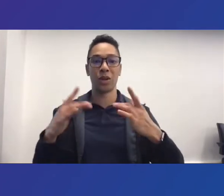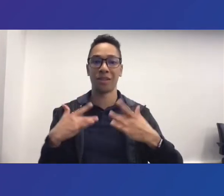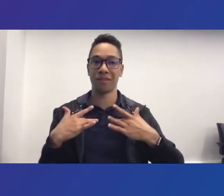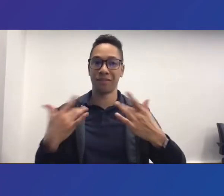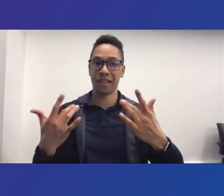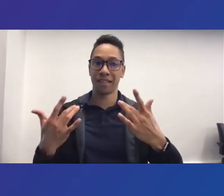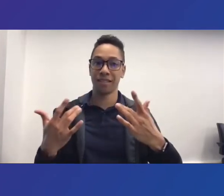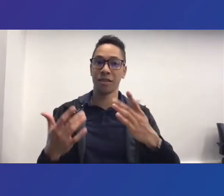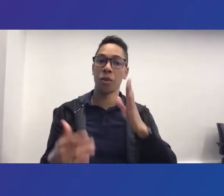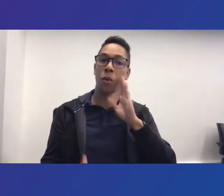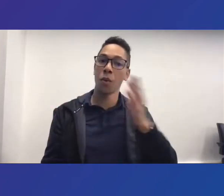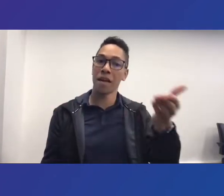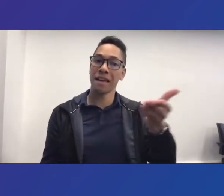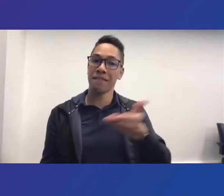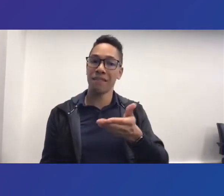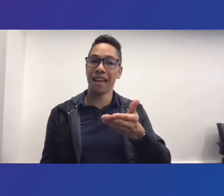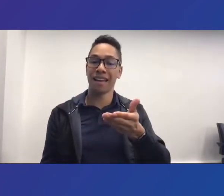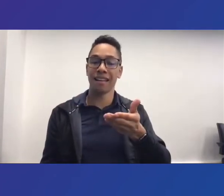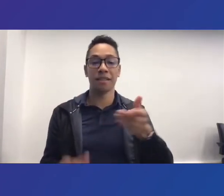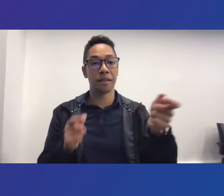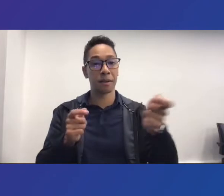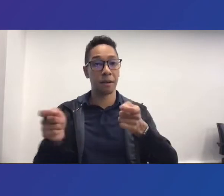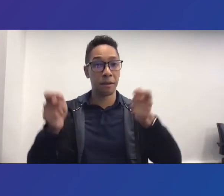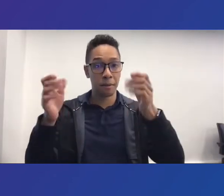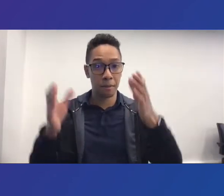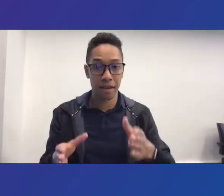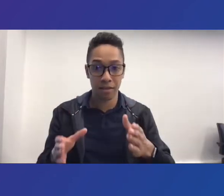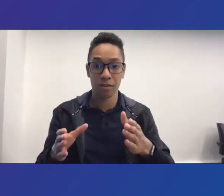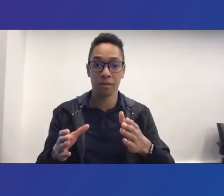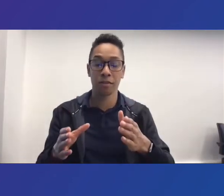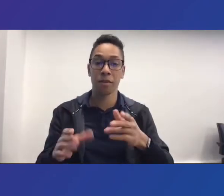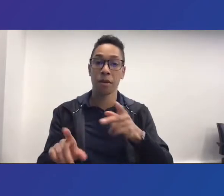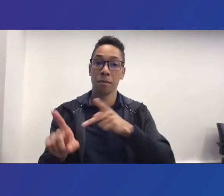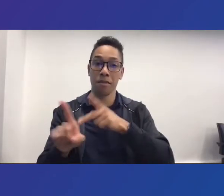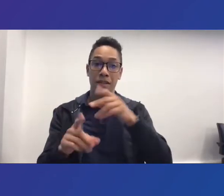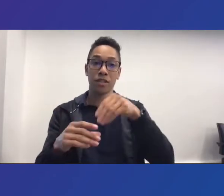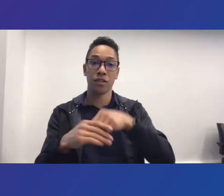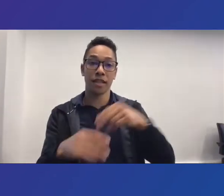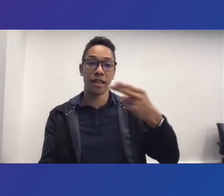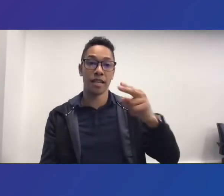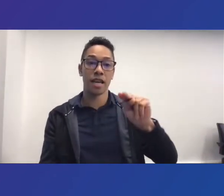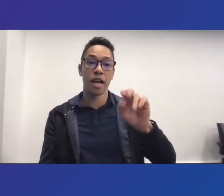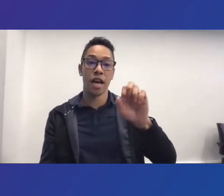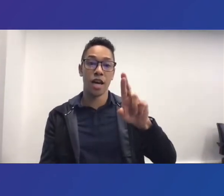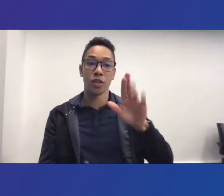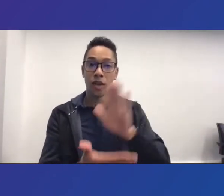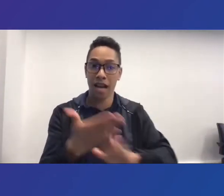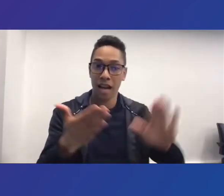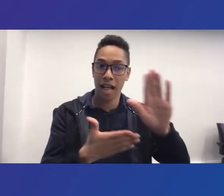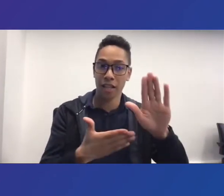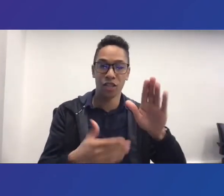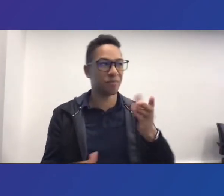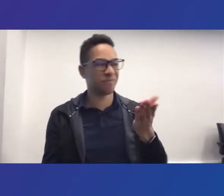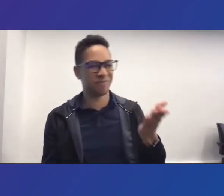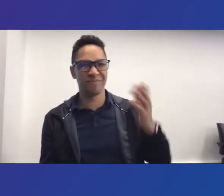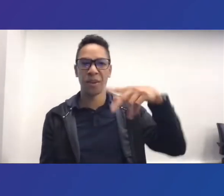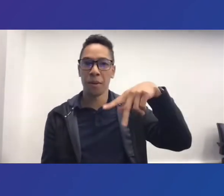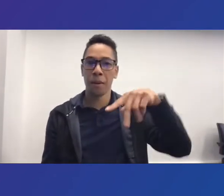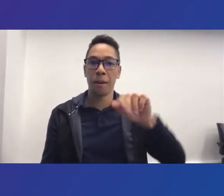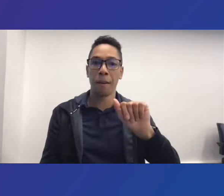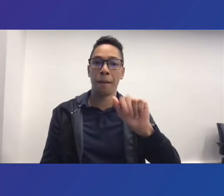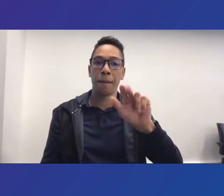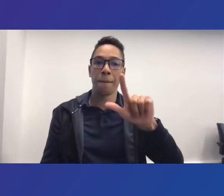would like to welcome our moderator, Professor and Chair at Hunter College Dance Department, Paul Dennis. Welcome, Paul.